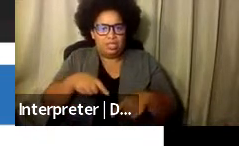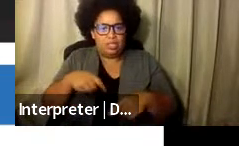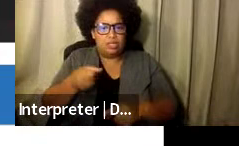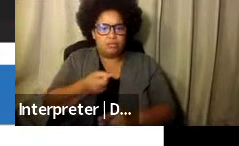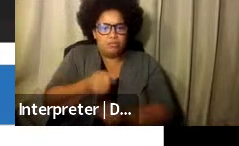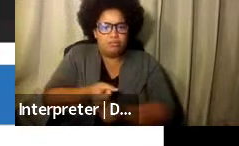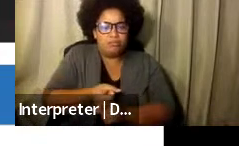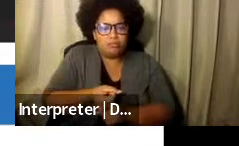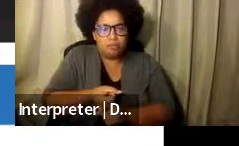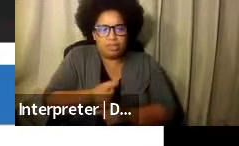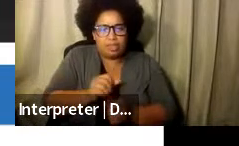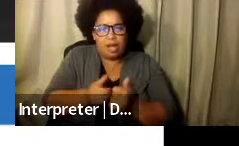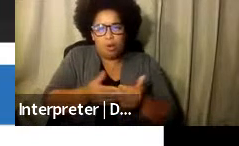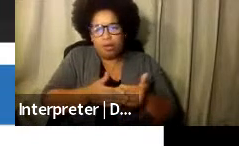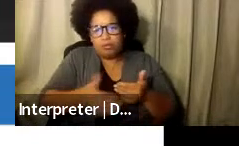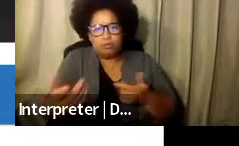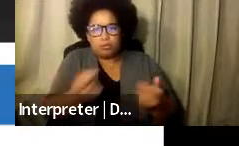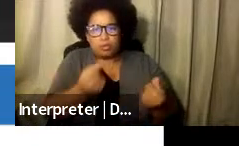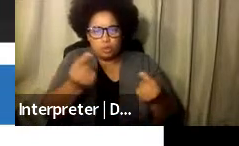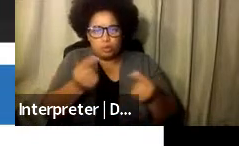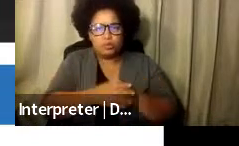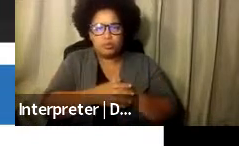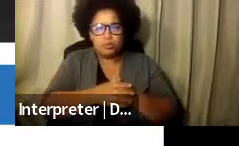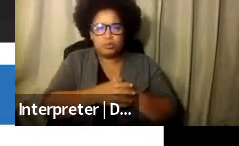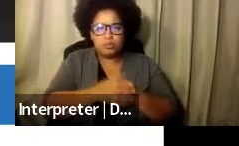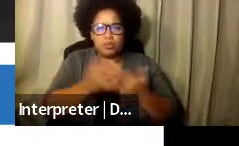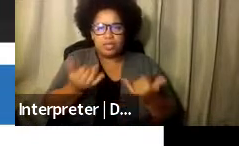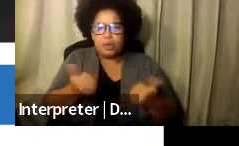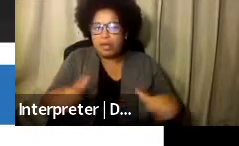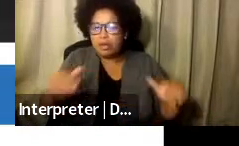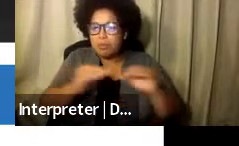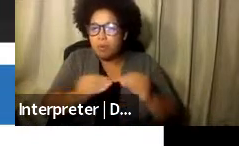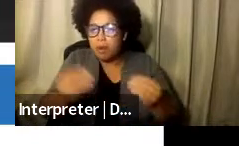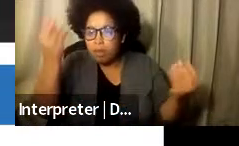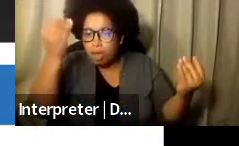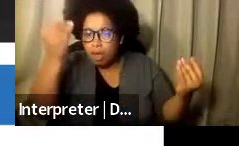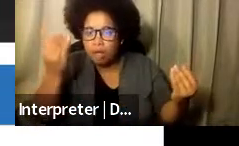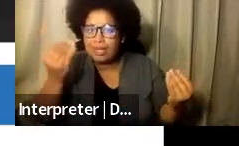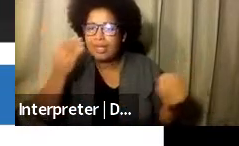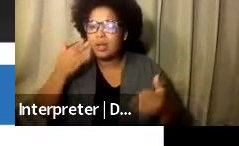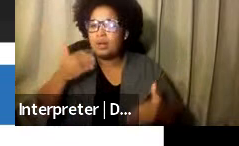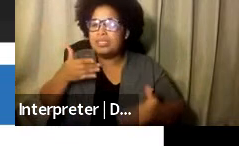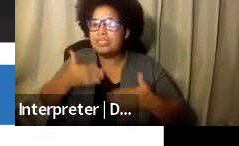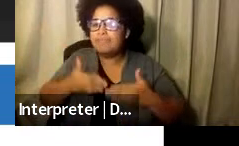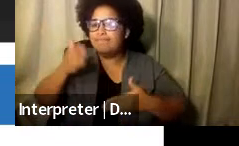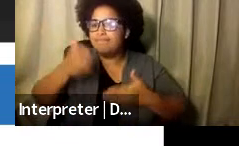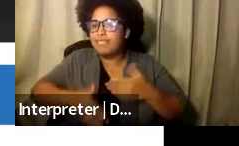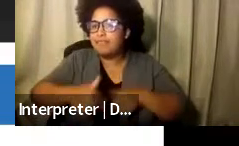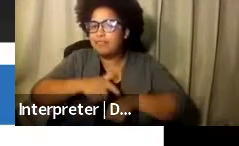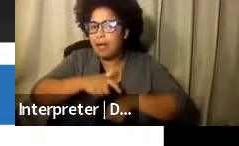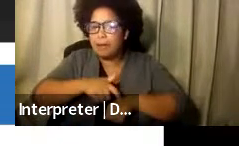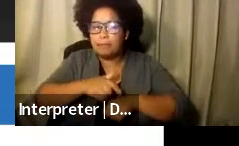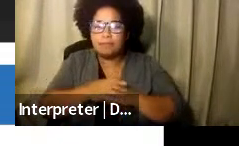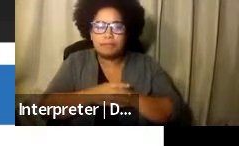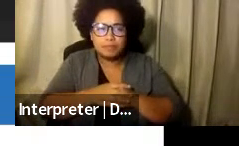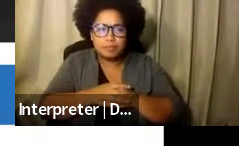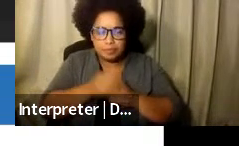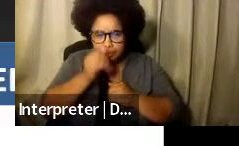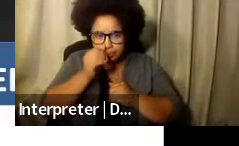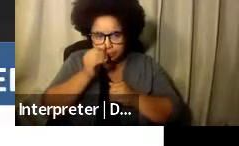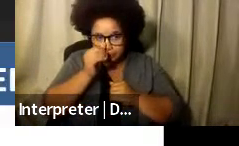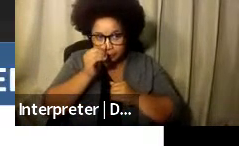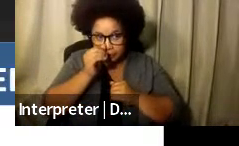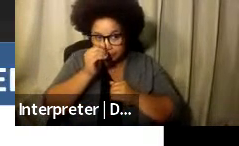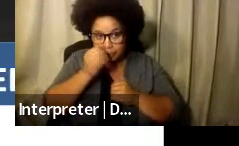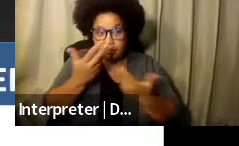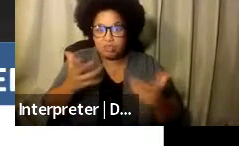we're moving forward. Let me just ask, are there any other thoughts? I know we're reaching the end of our time. That's all I